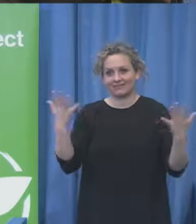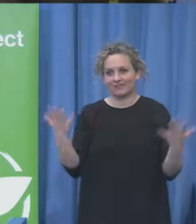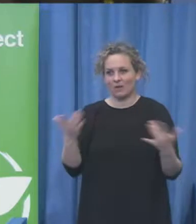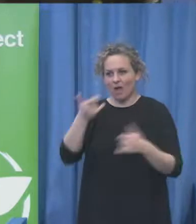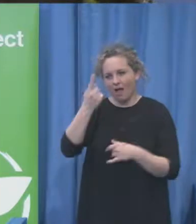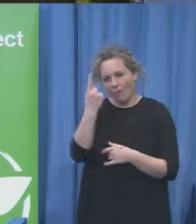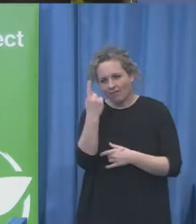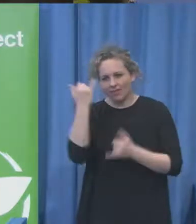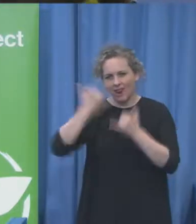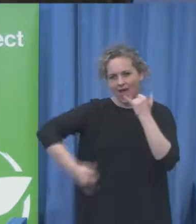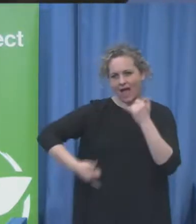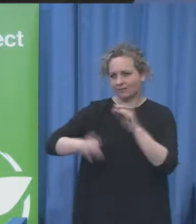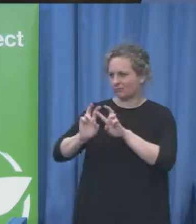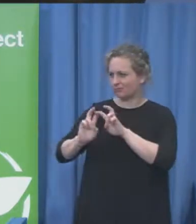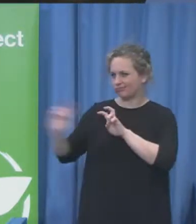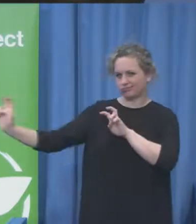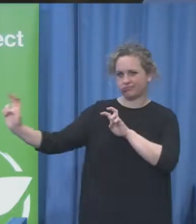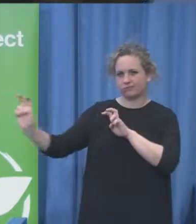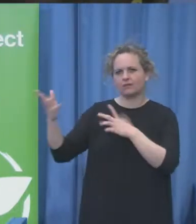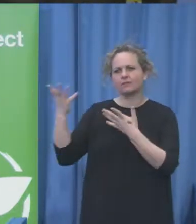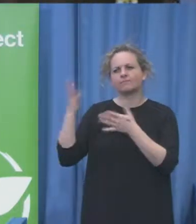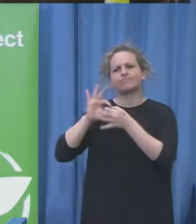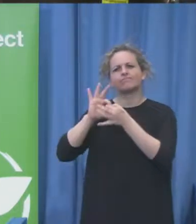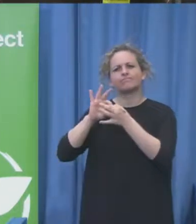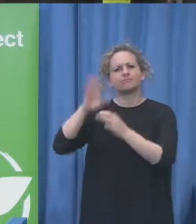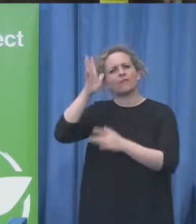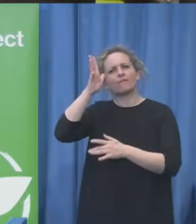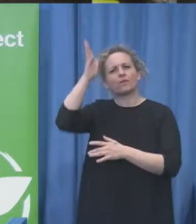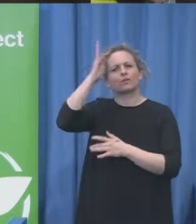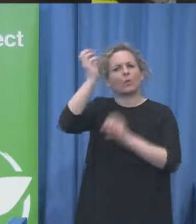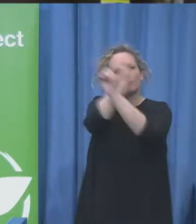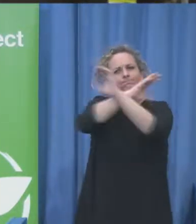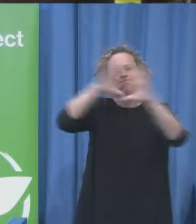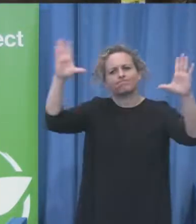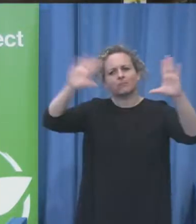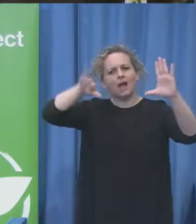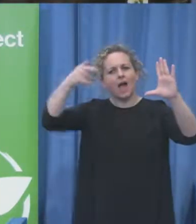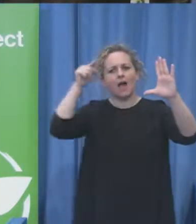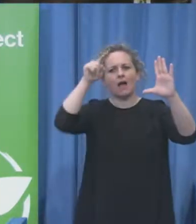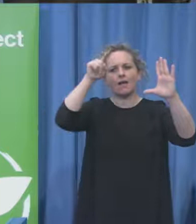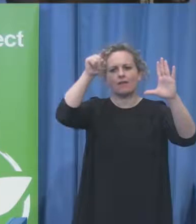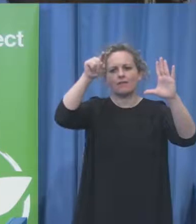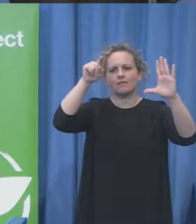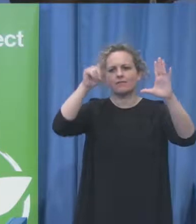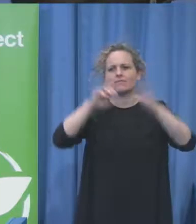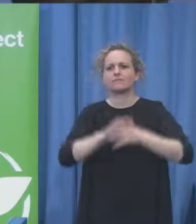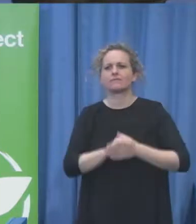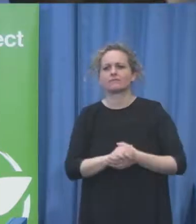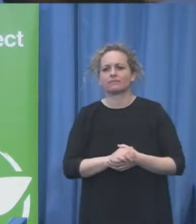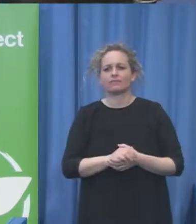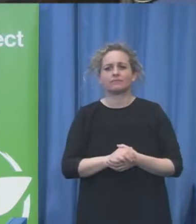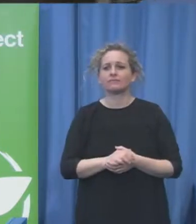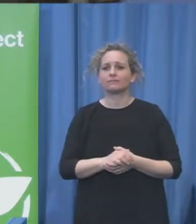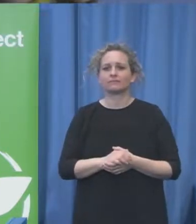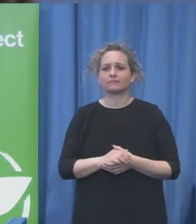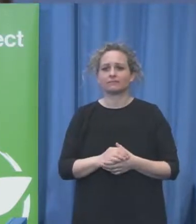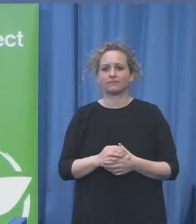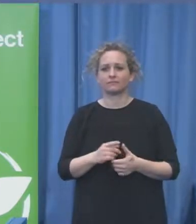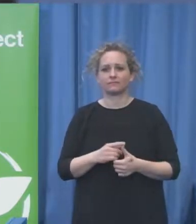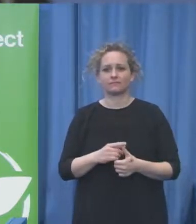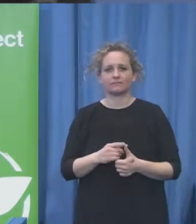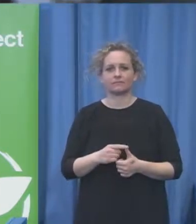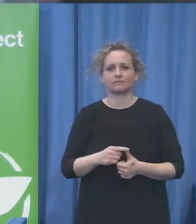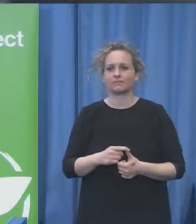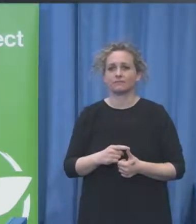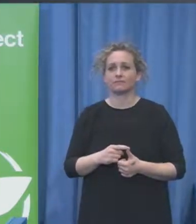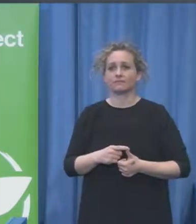we're inviting Ingrid back onto the stage again, and Jennifer Fitzsimmons from the European Foundation Centre to co-chair this last